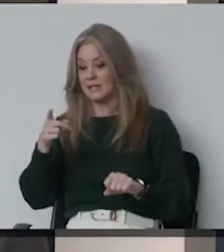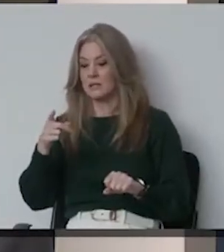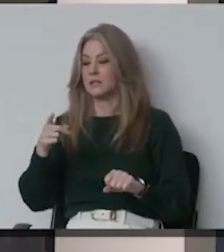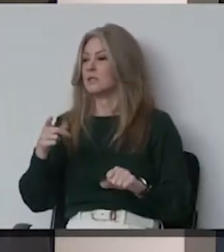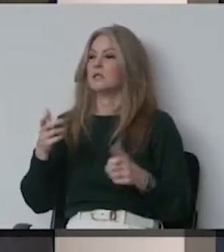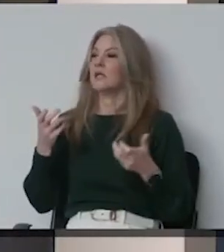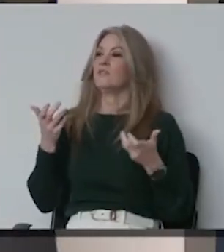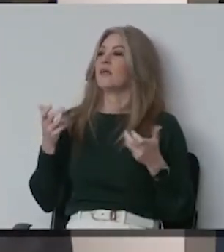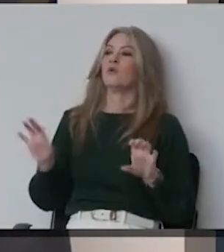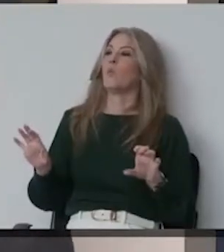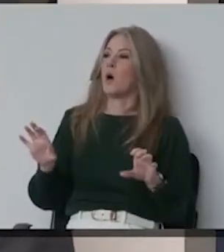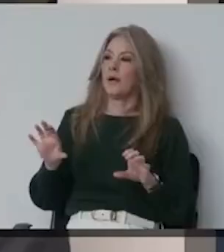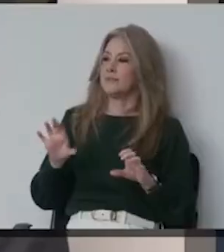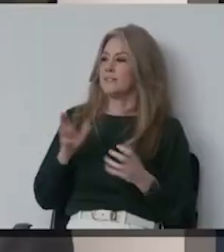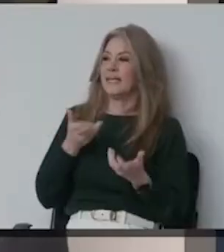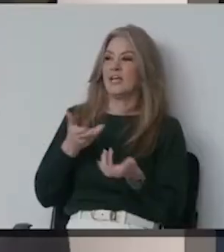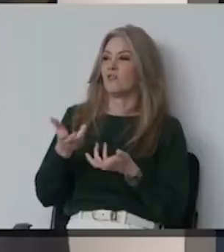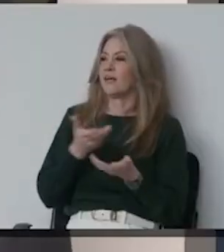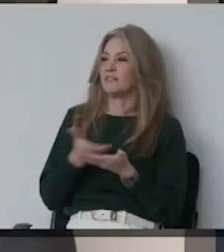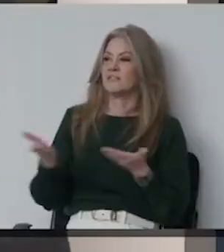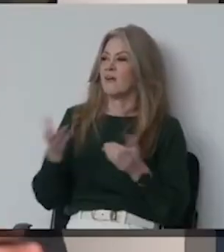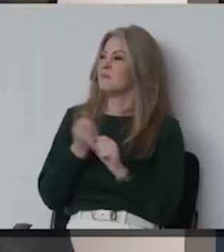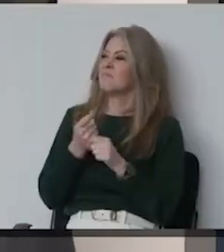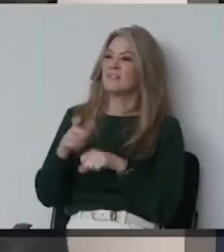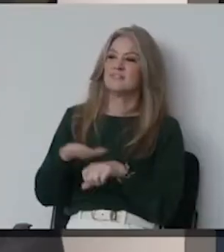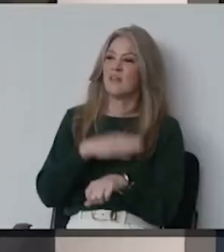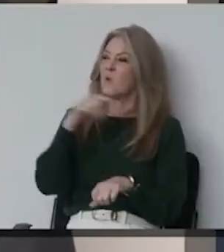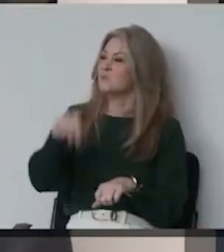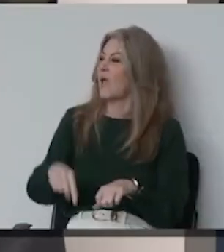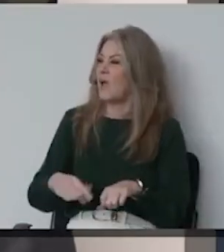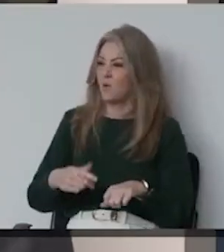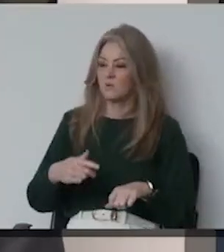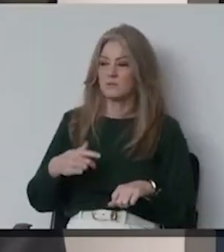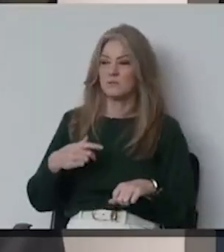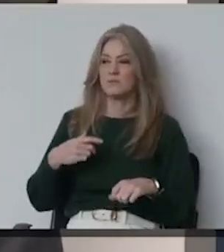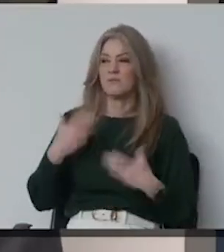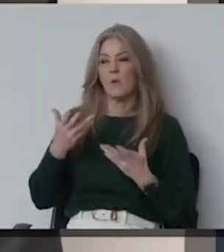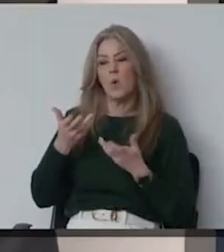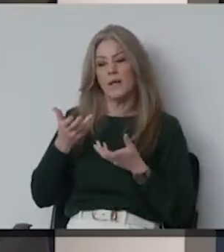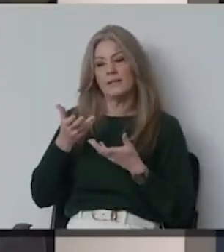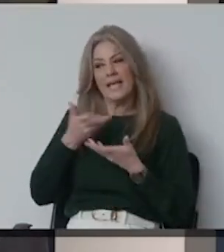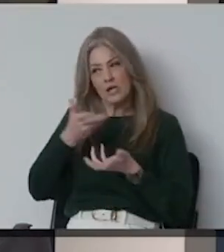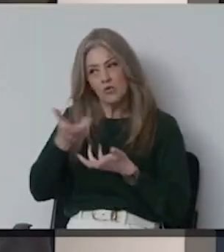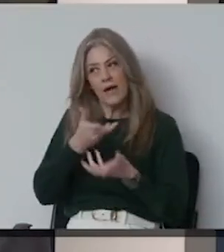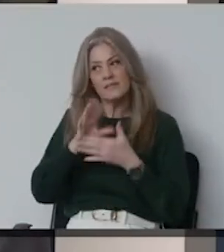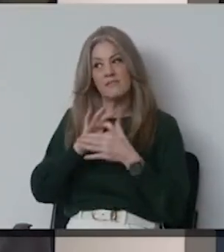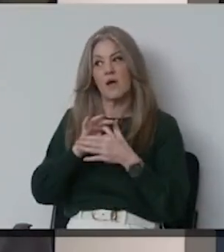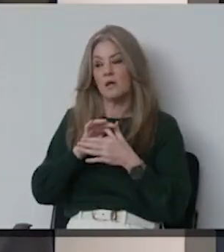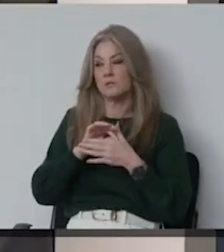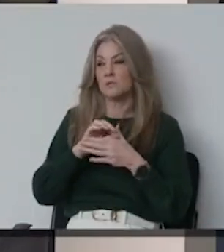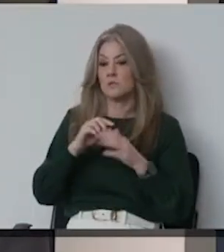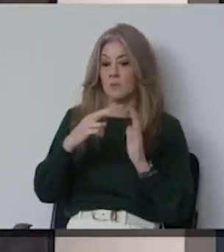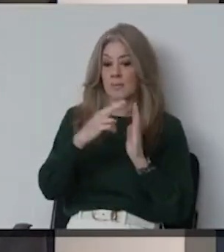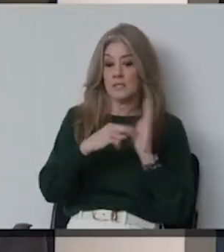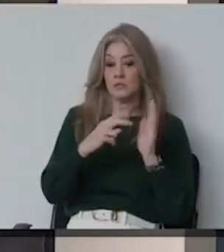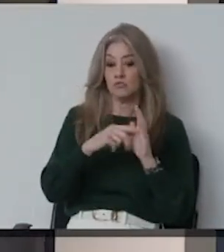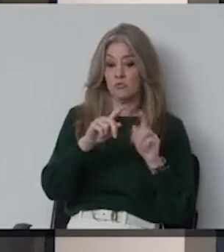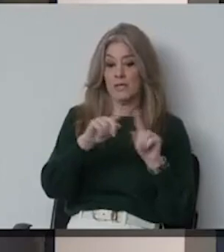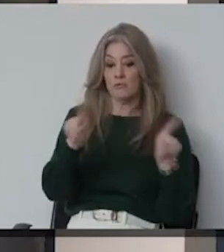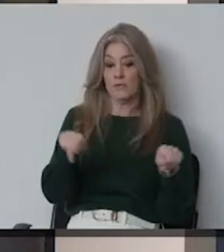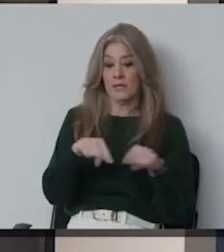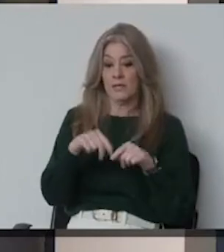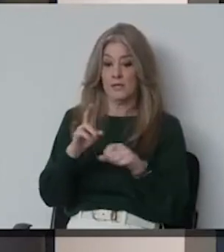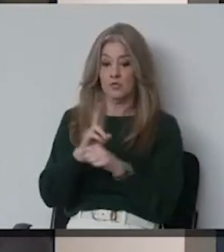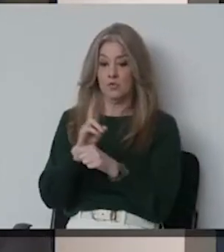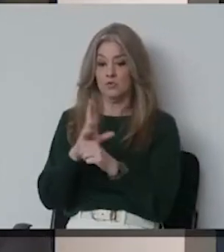non-interactive stuff in the tab order because you are slowing them down. Those are the people that just want the interactive content in. But the screen reader users, they have ability to